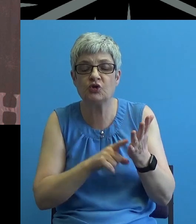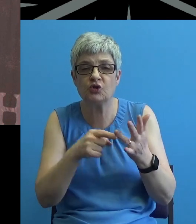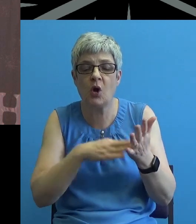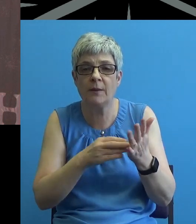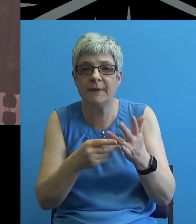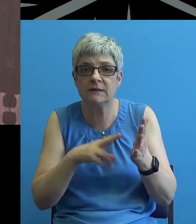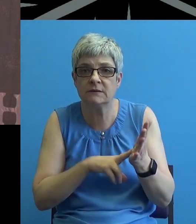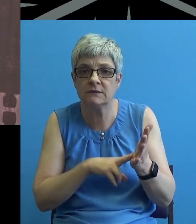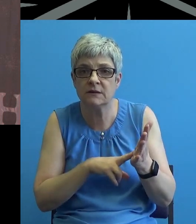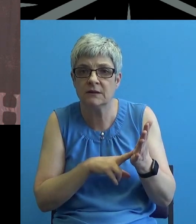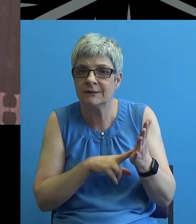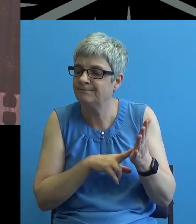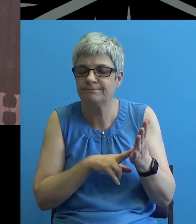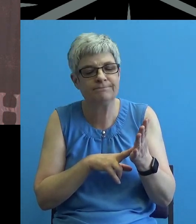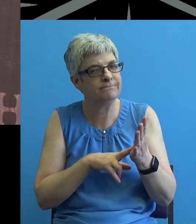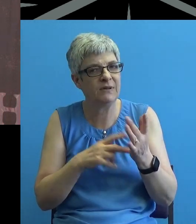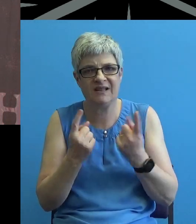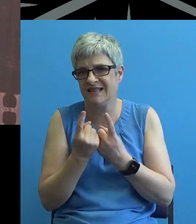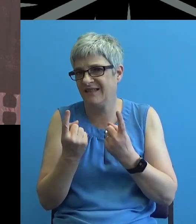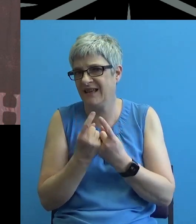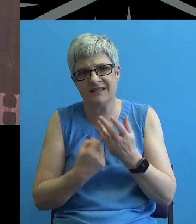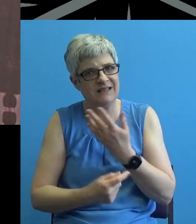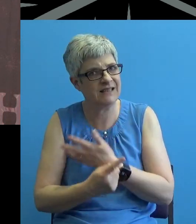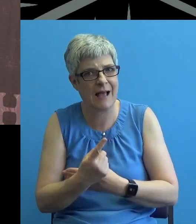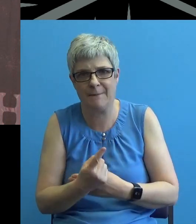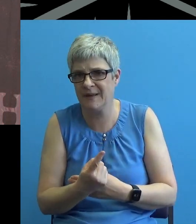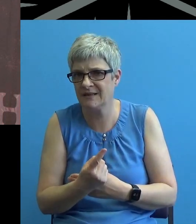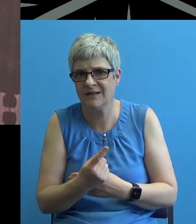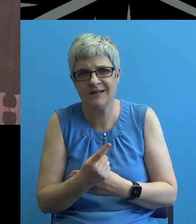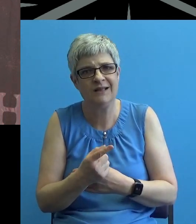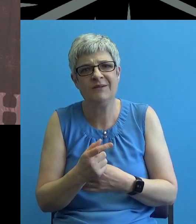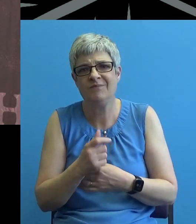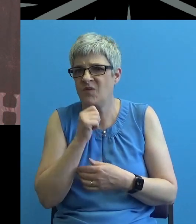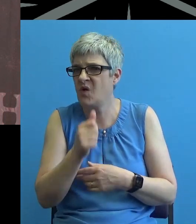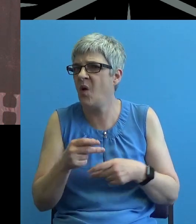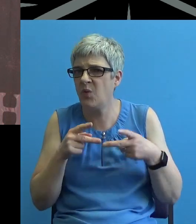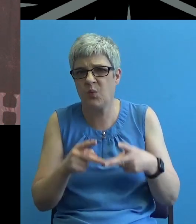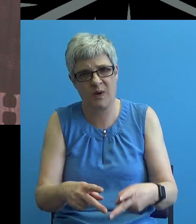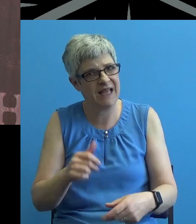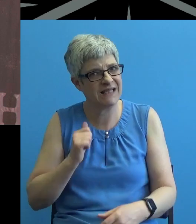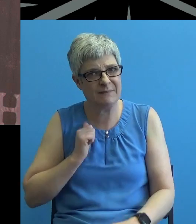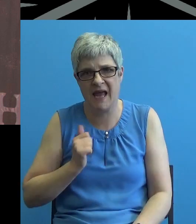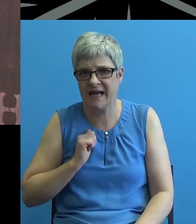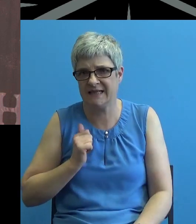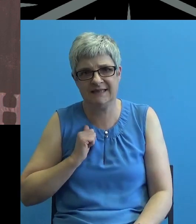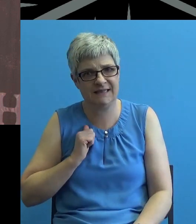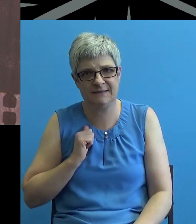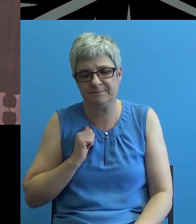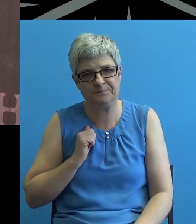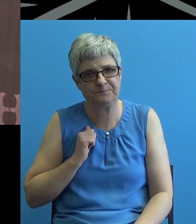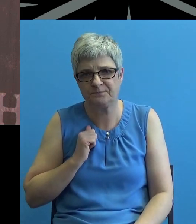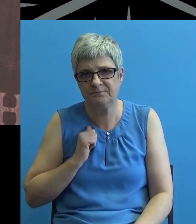But none of these things actually happened in the way they were expected to.